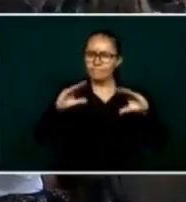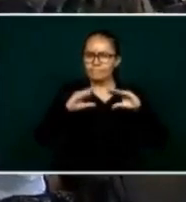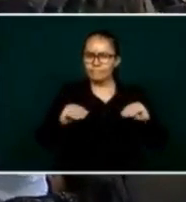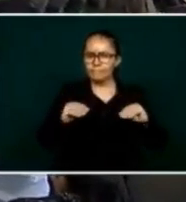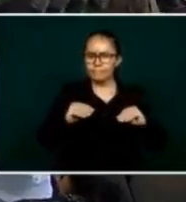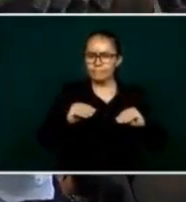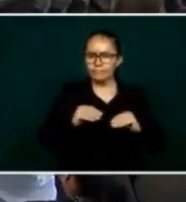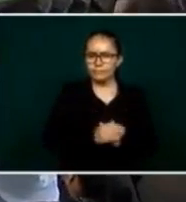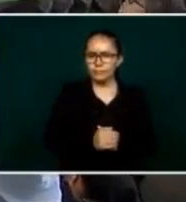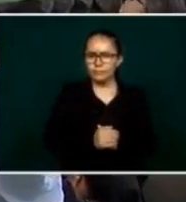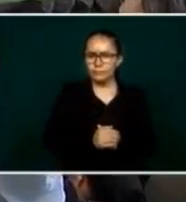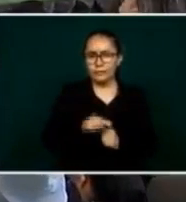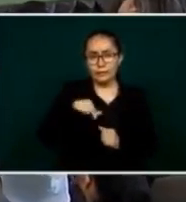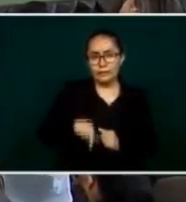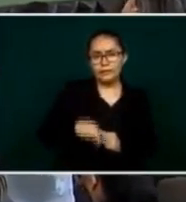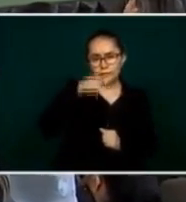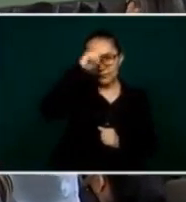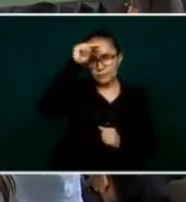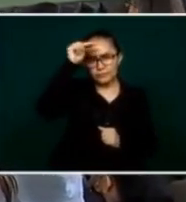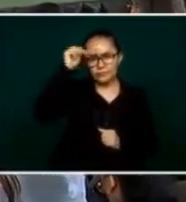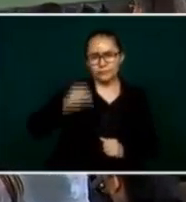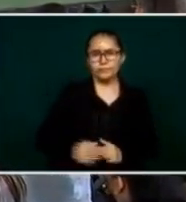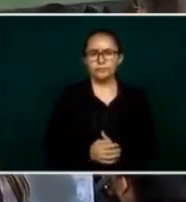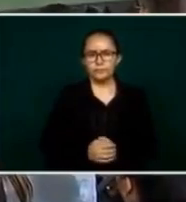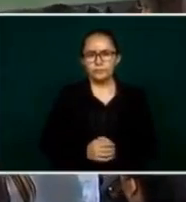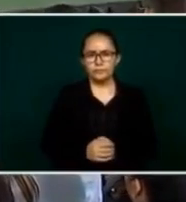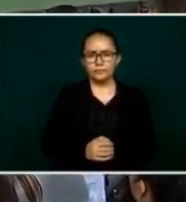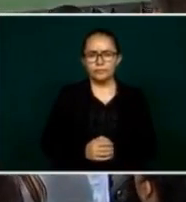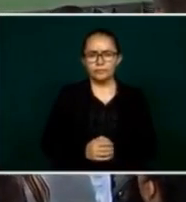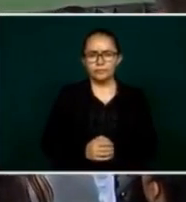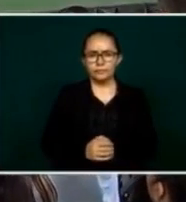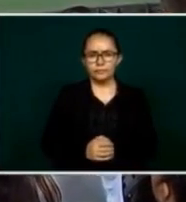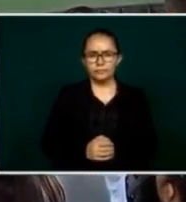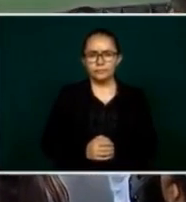That is the greatest teaching that we get from Nayarit.